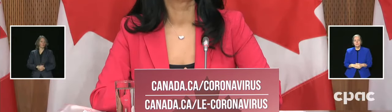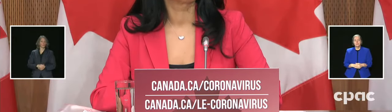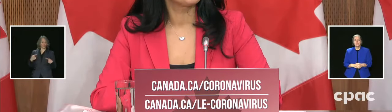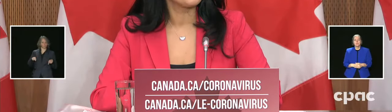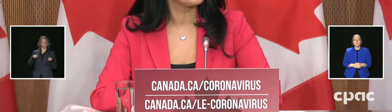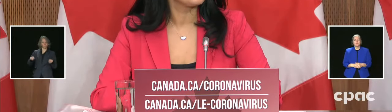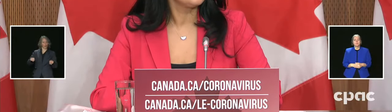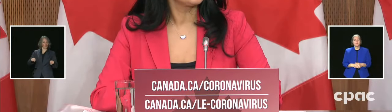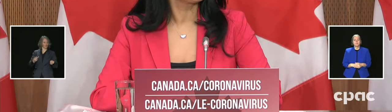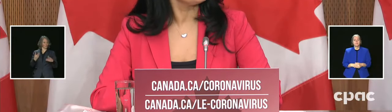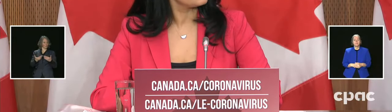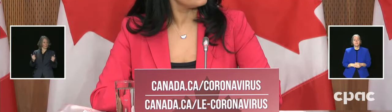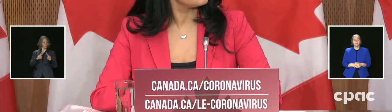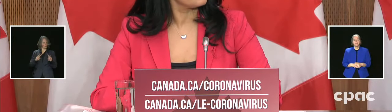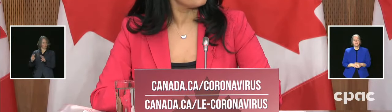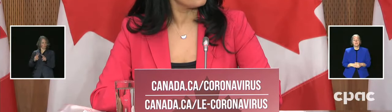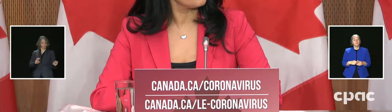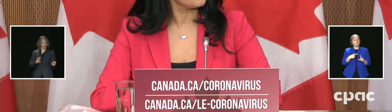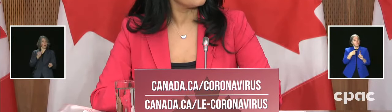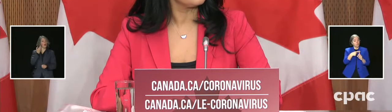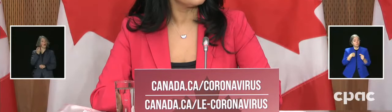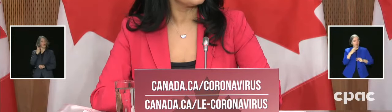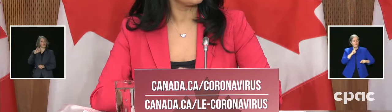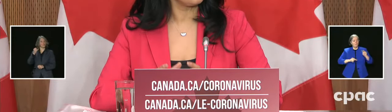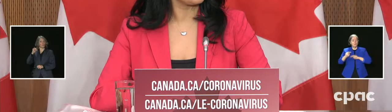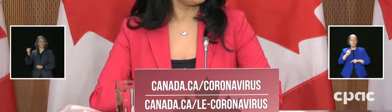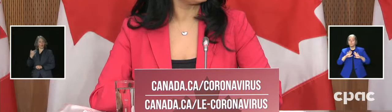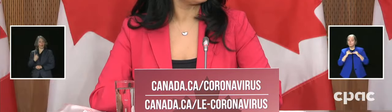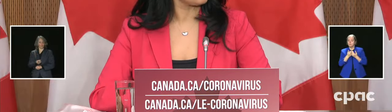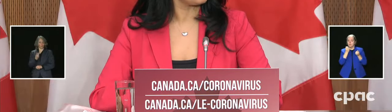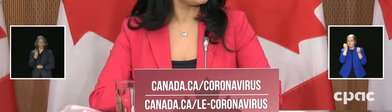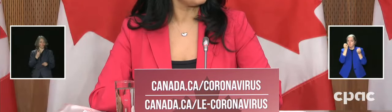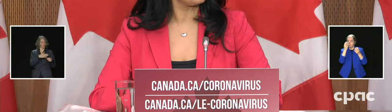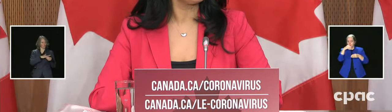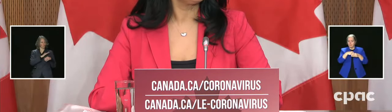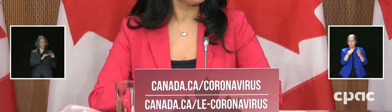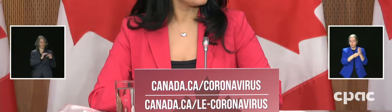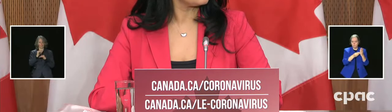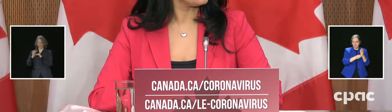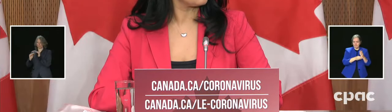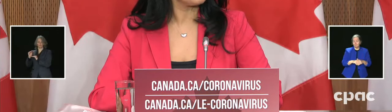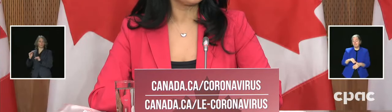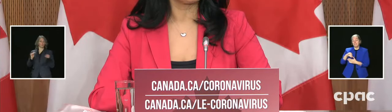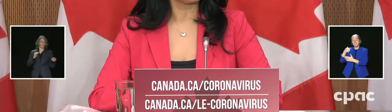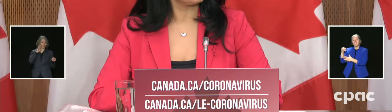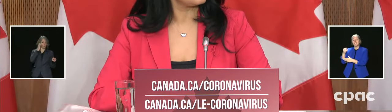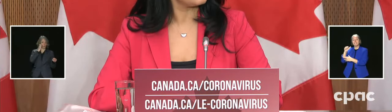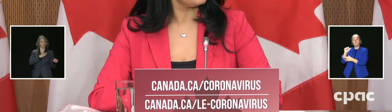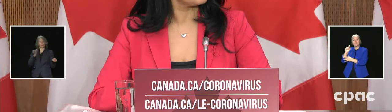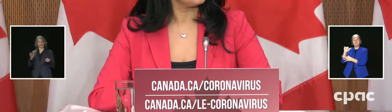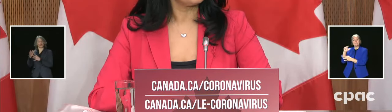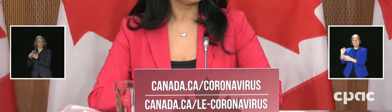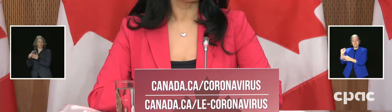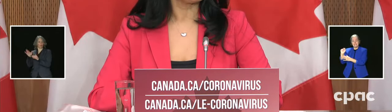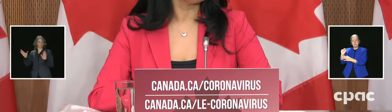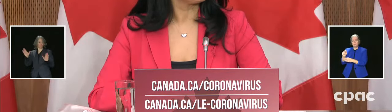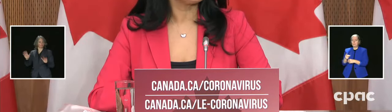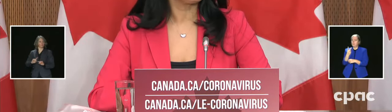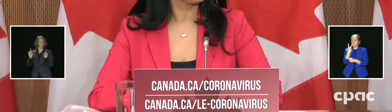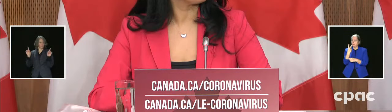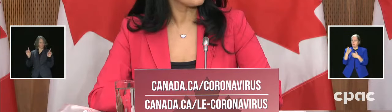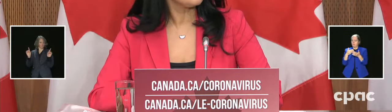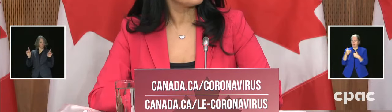window, but for Janssen, there were 2 sites that were listed with this authorization. One is in Europe and one is in the States,